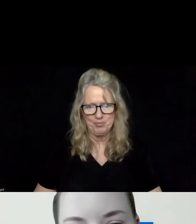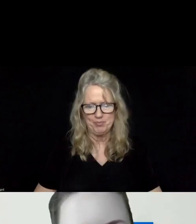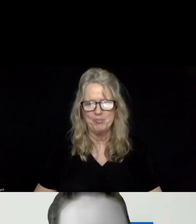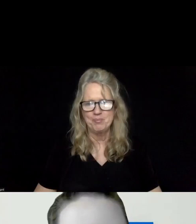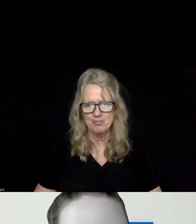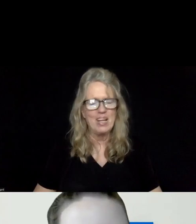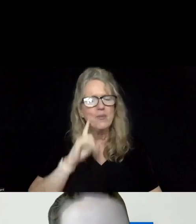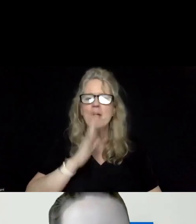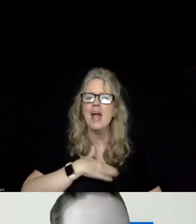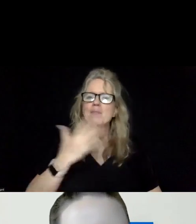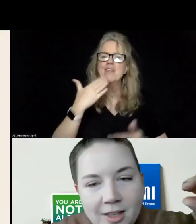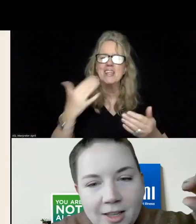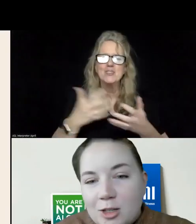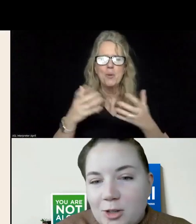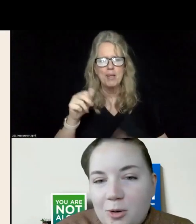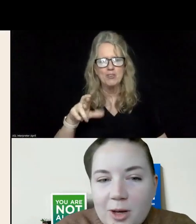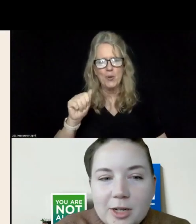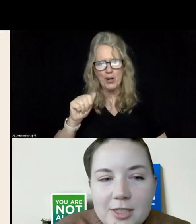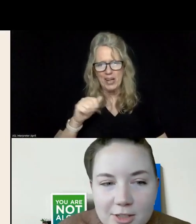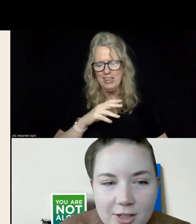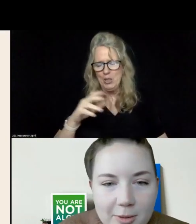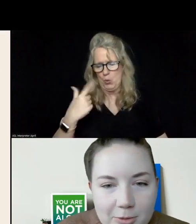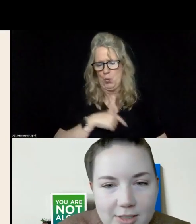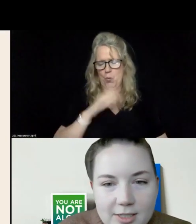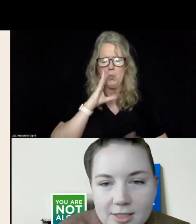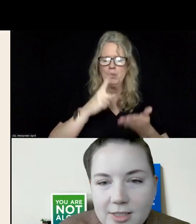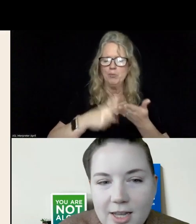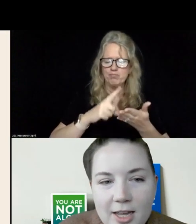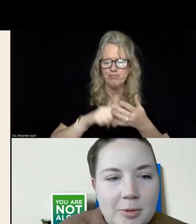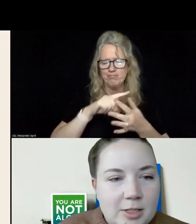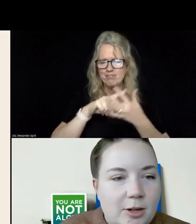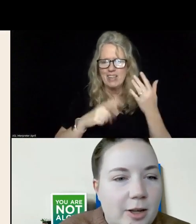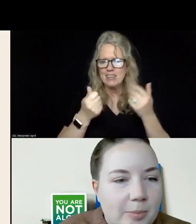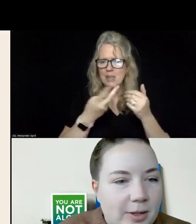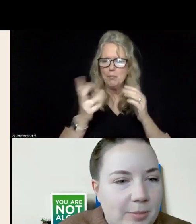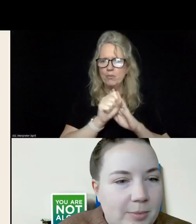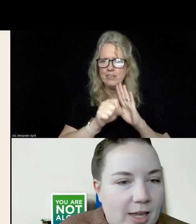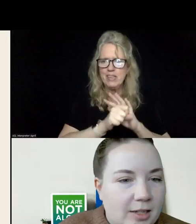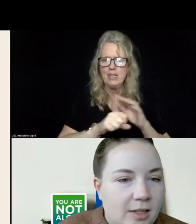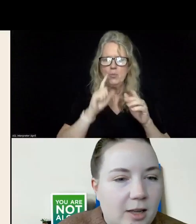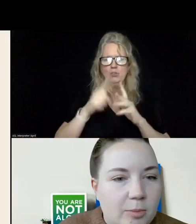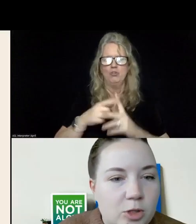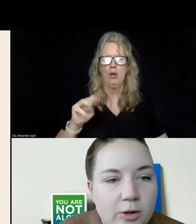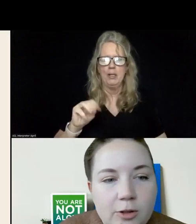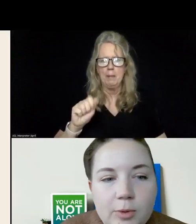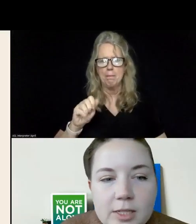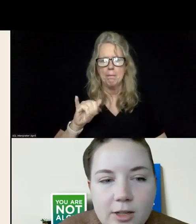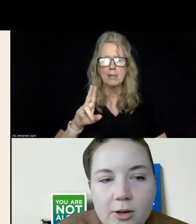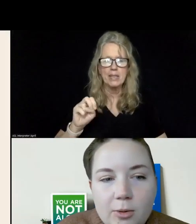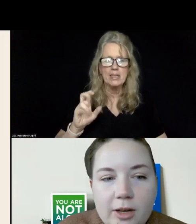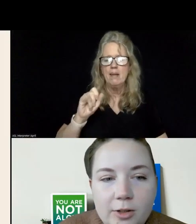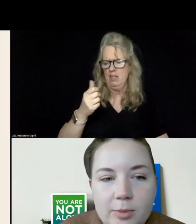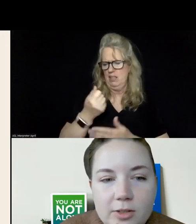Happy to. Thanks so much, Laura. So we're going to touch on a couple states today. I'm going to start up in Maine. So a few